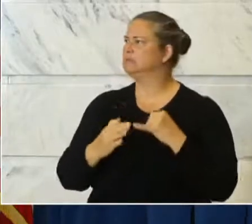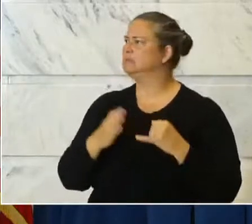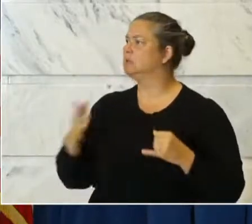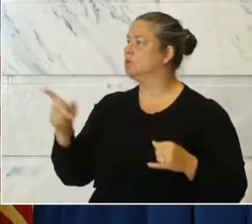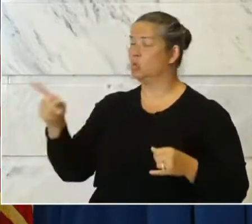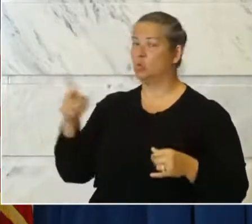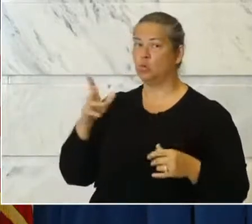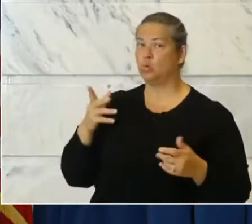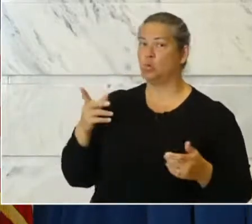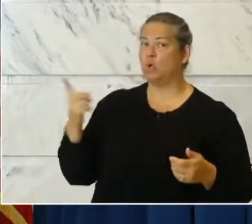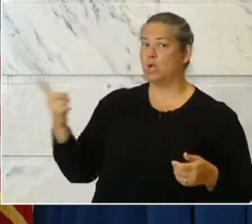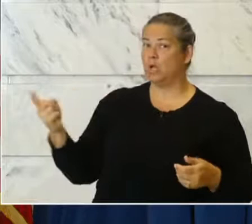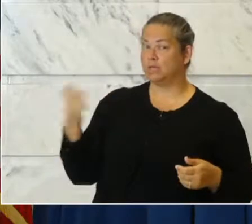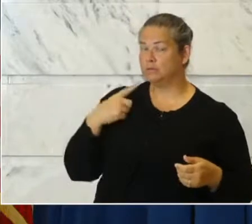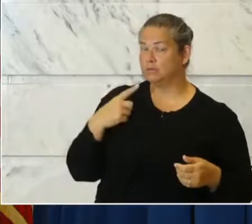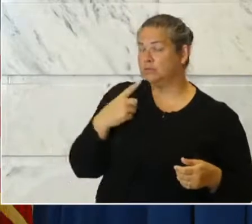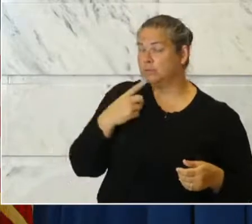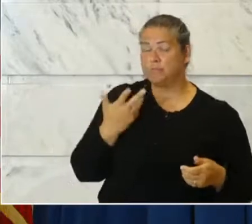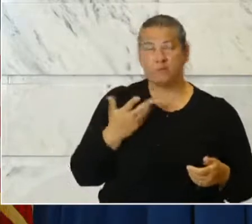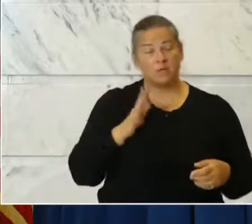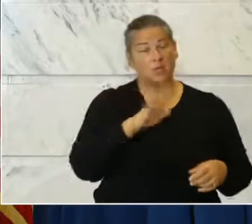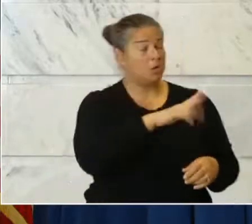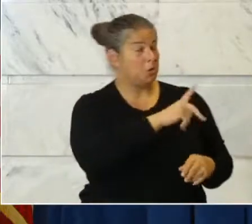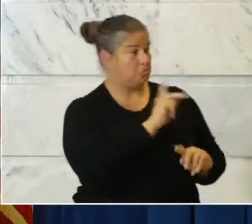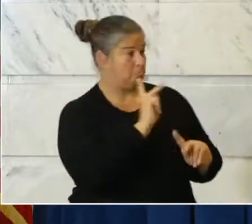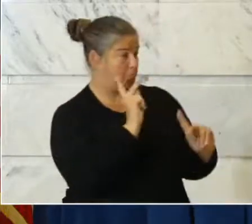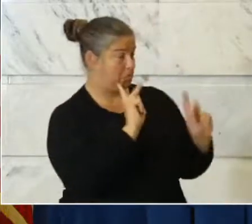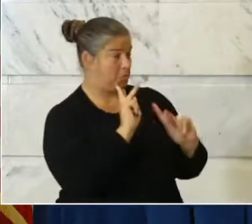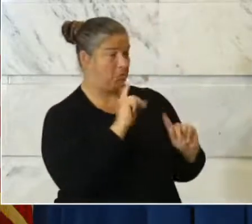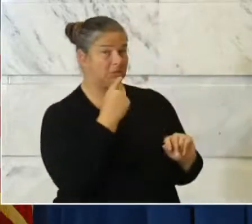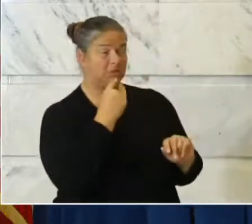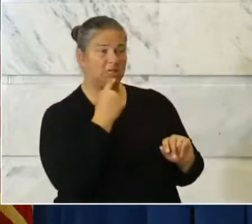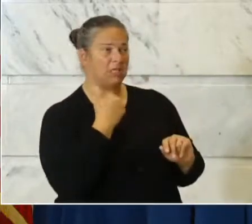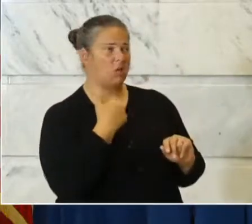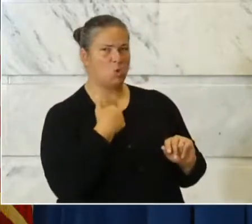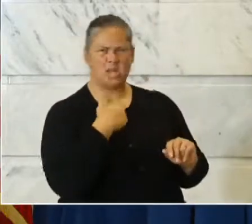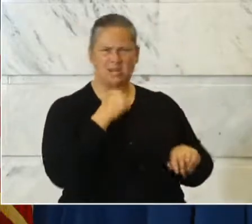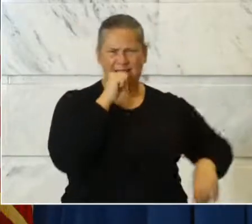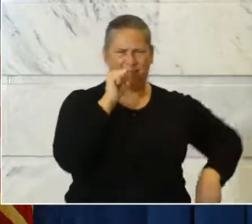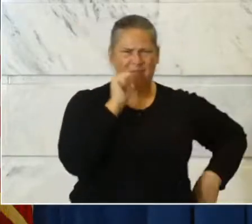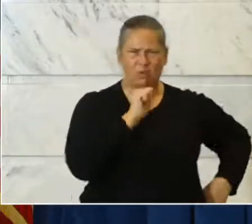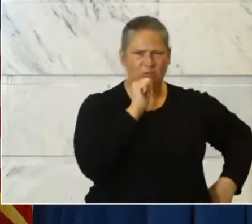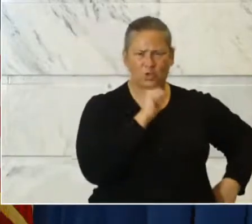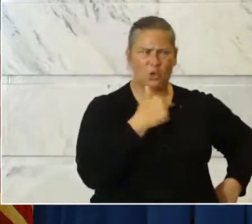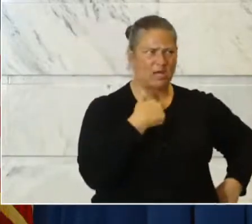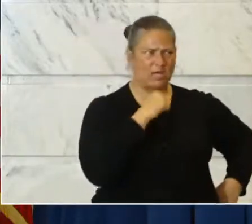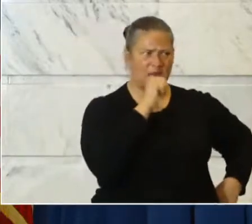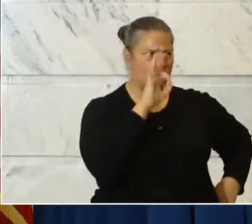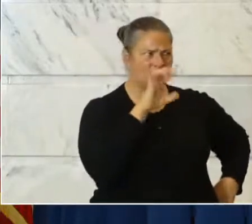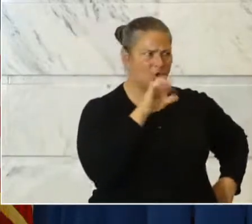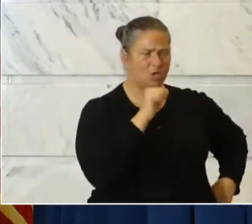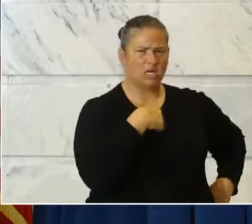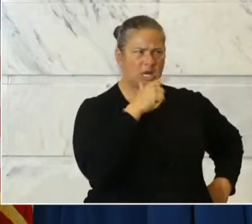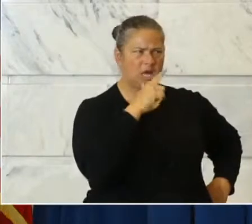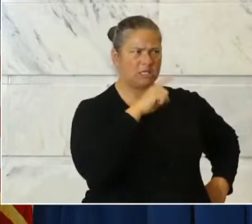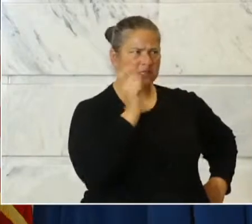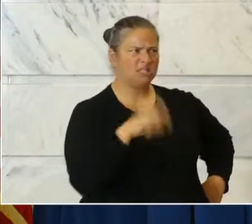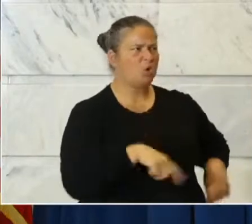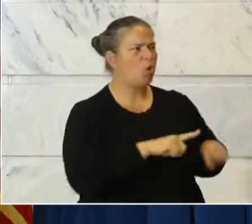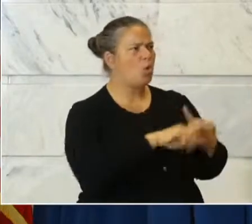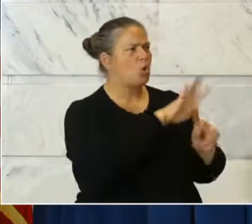Yeah. As far as people who say, well, we're not Arizona, we're not Florida, we're not Texas, what do you have to